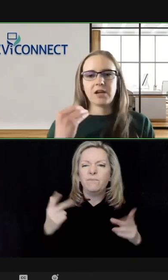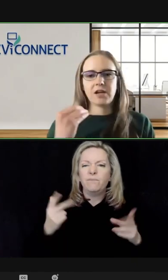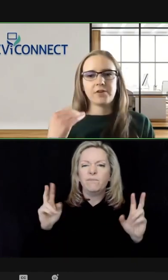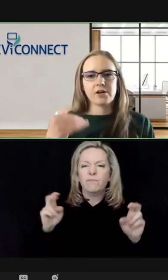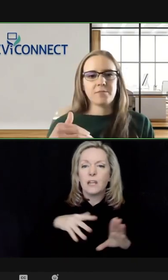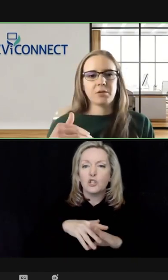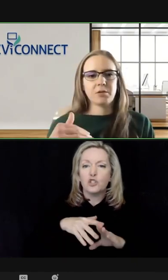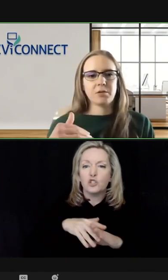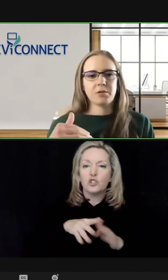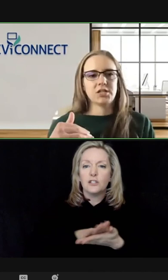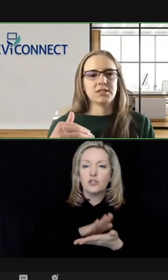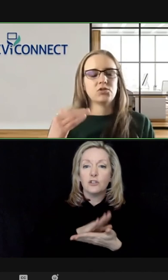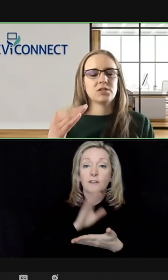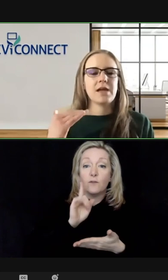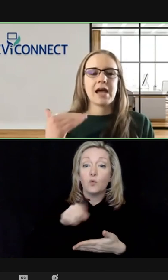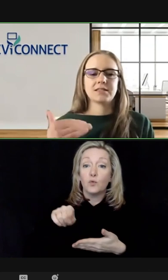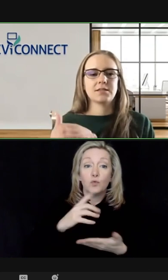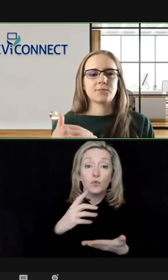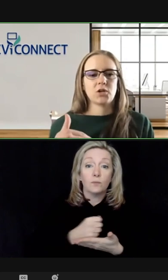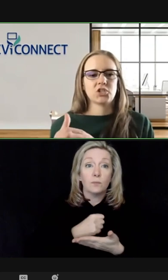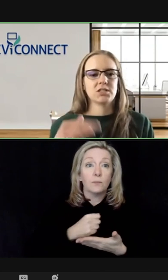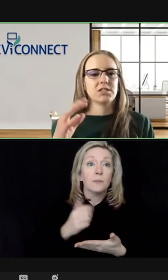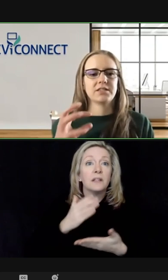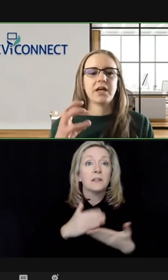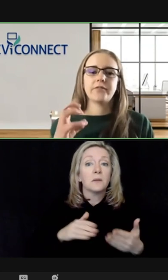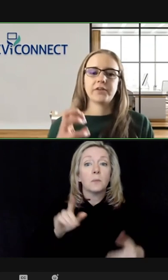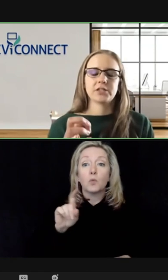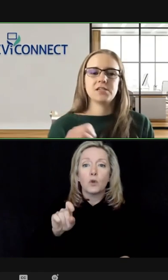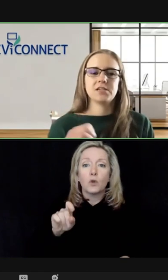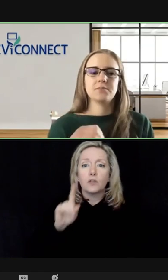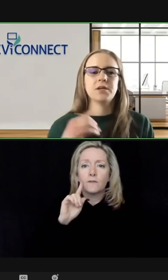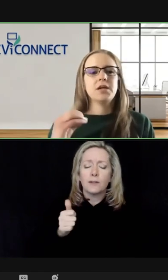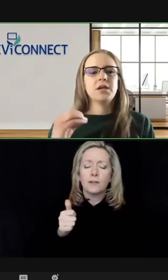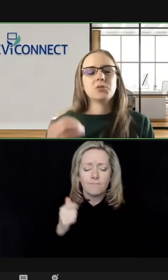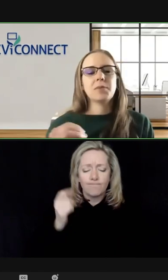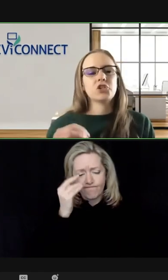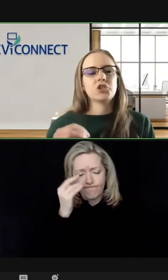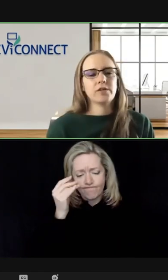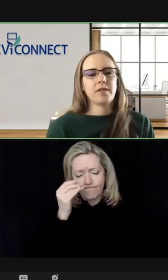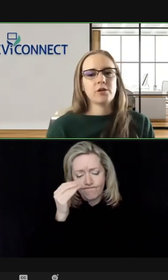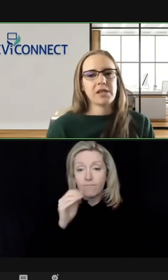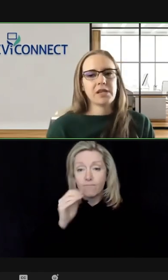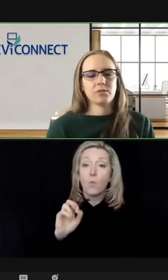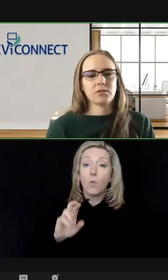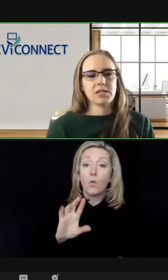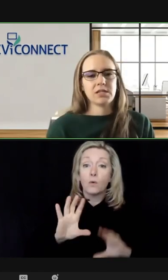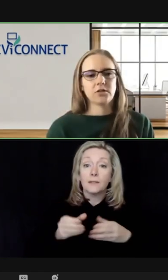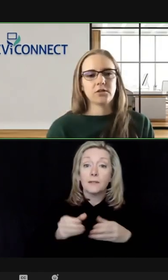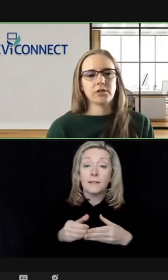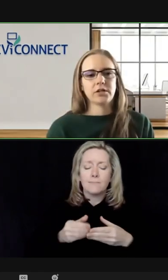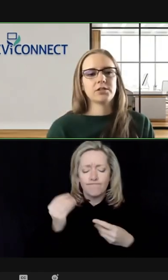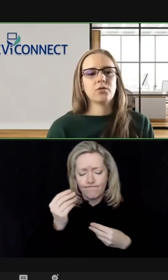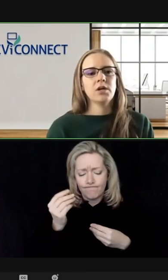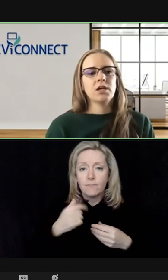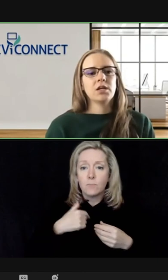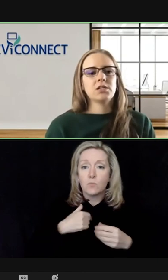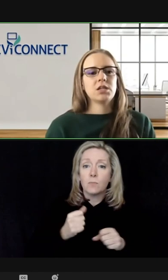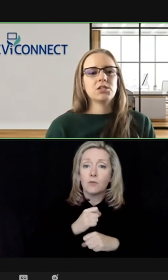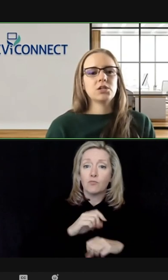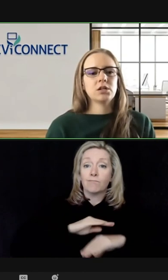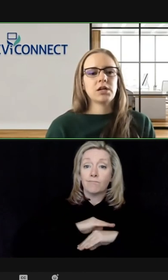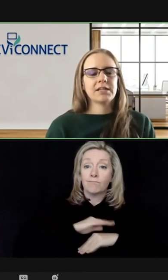sheet that I created for your implementation. So just asking some questions to yourself and your team to make sure that you're meeting those needs of your learners.